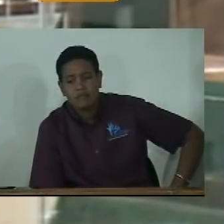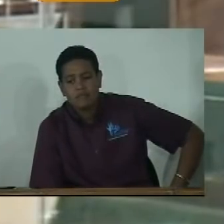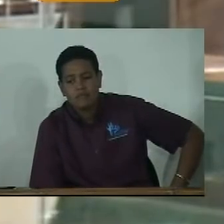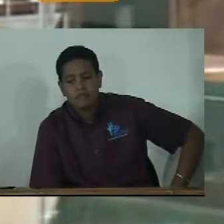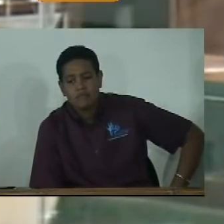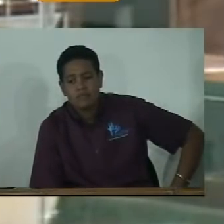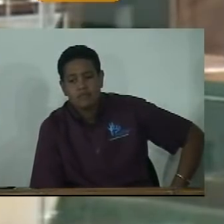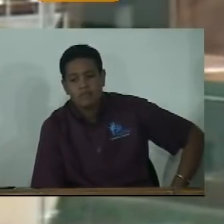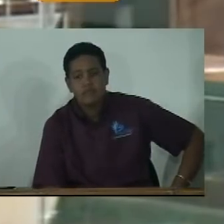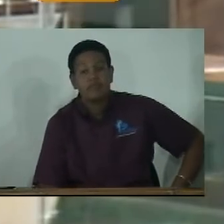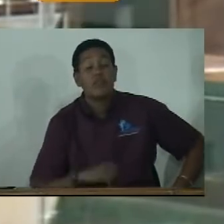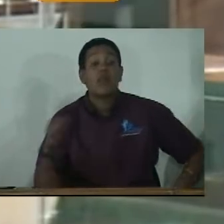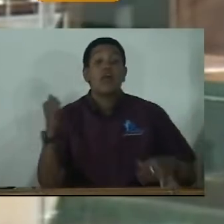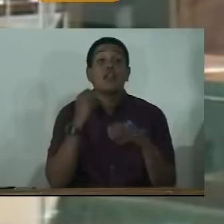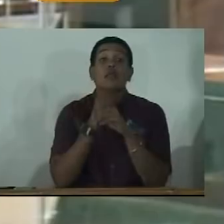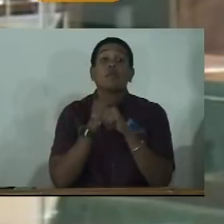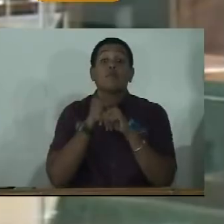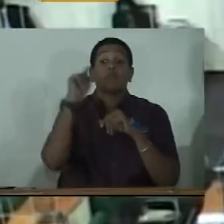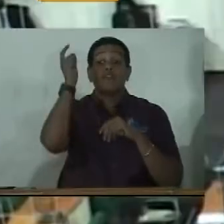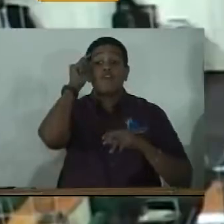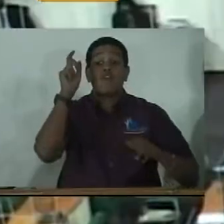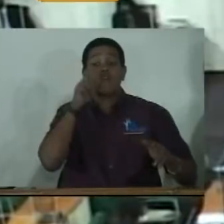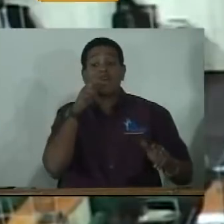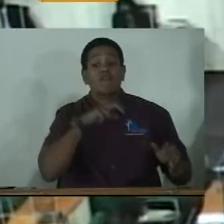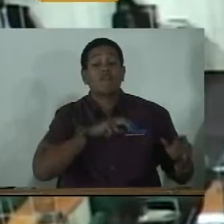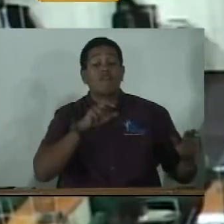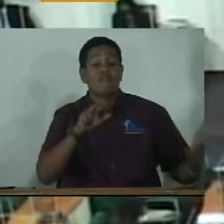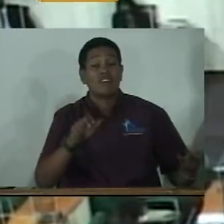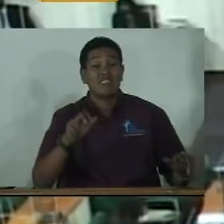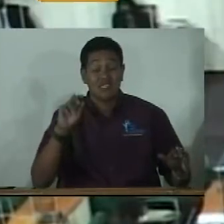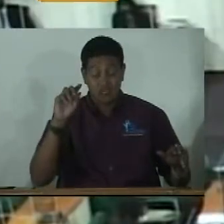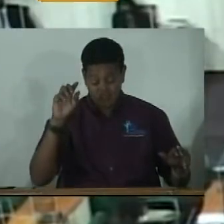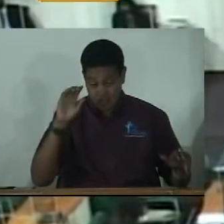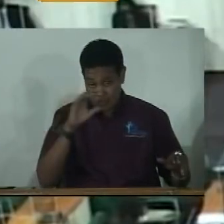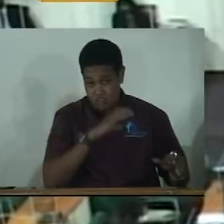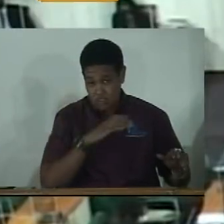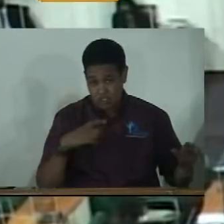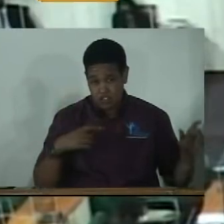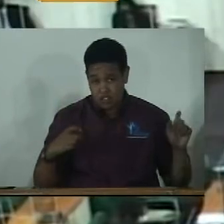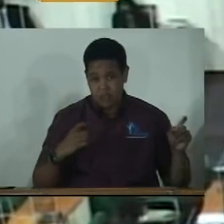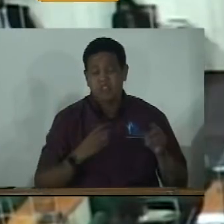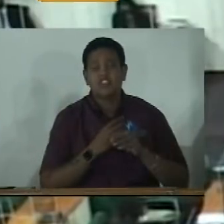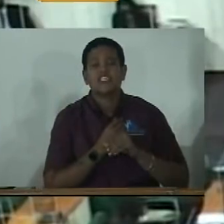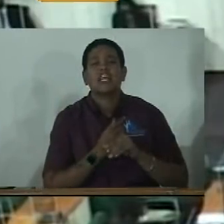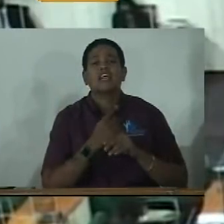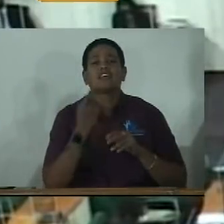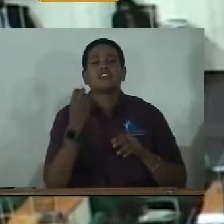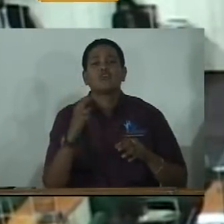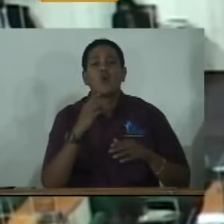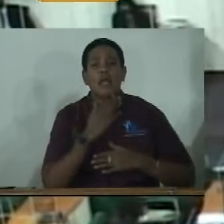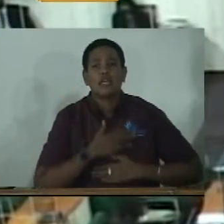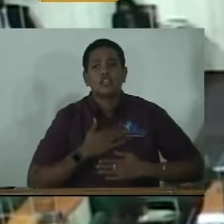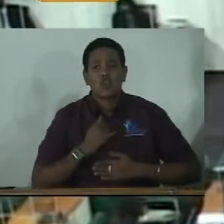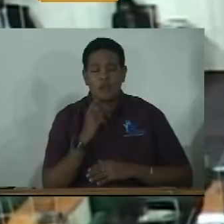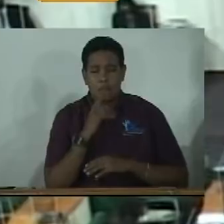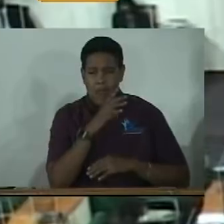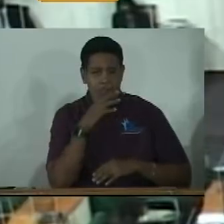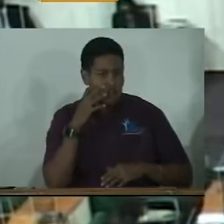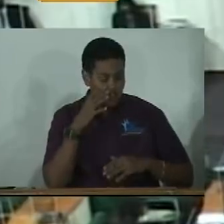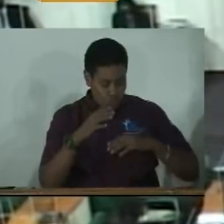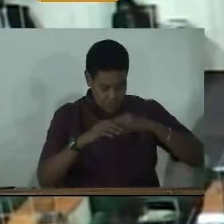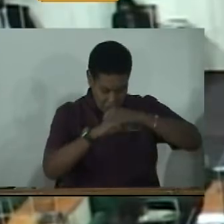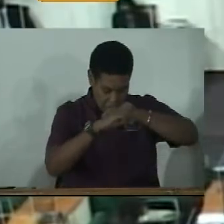And any property of the government vested in the Commission of Lands or the Accountant General and copied, utilized, or enjoyed by the Agricultural Marketing Corporation before